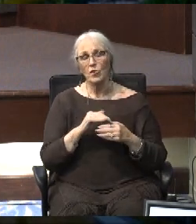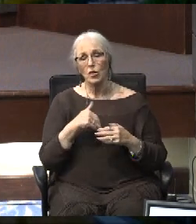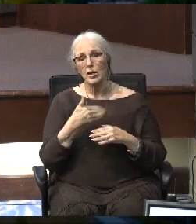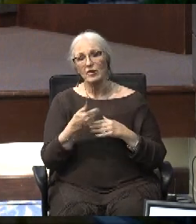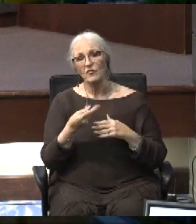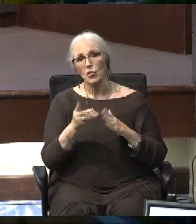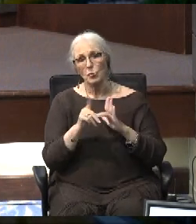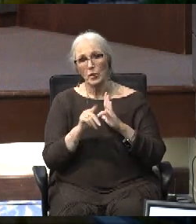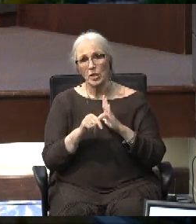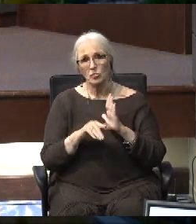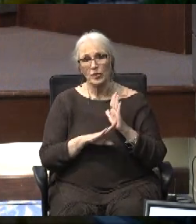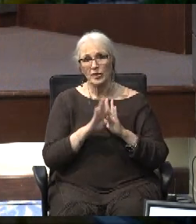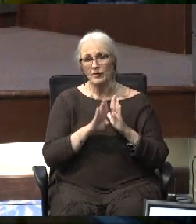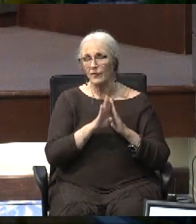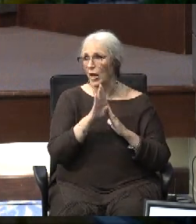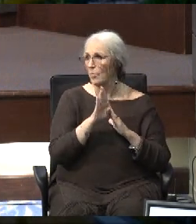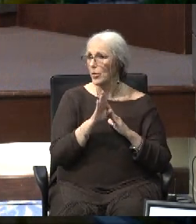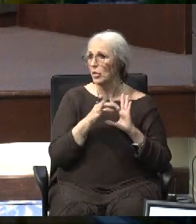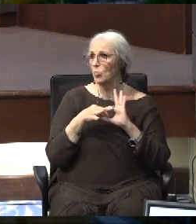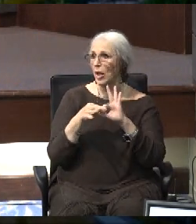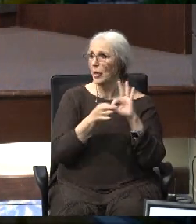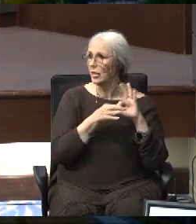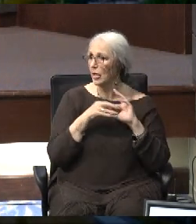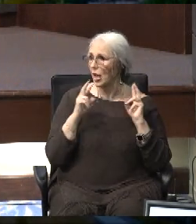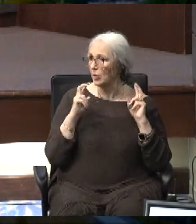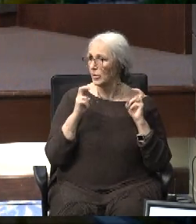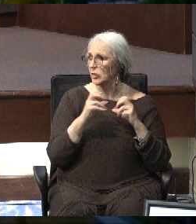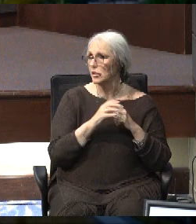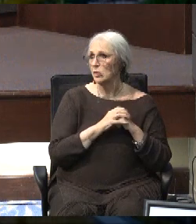and their development-related items.